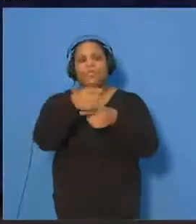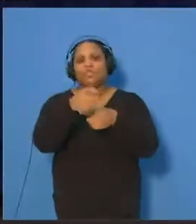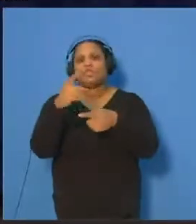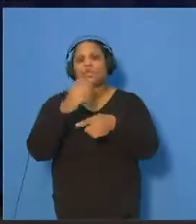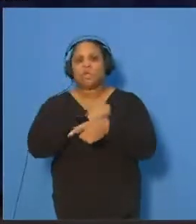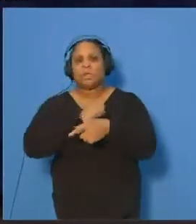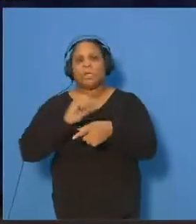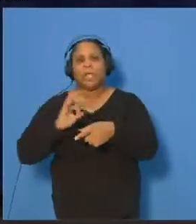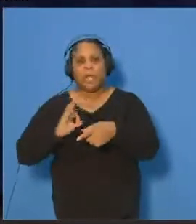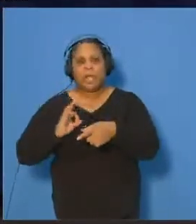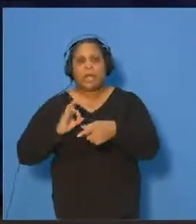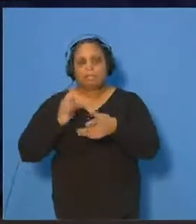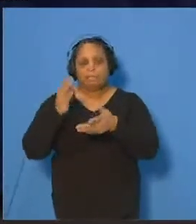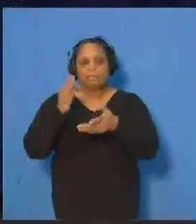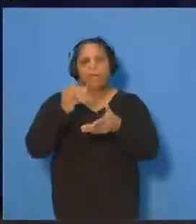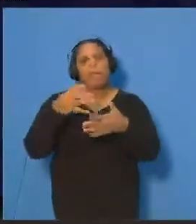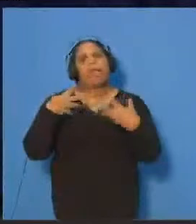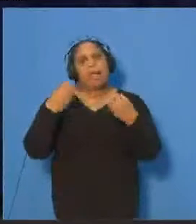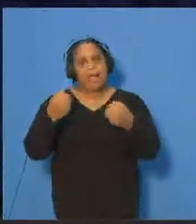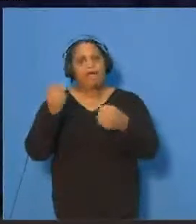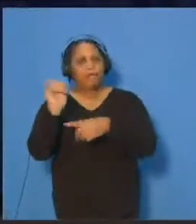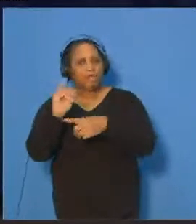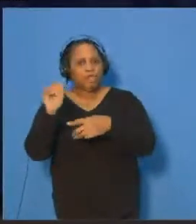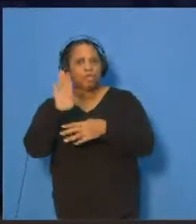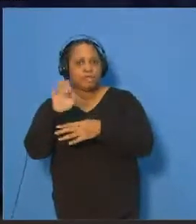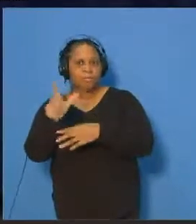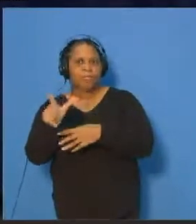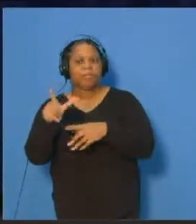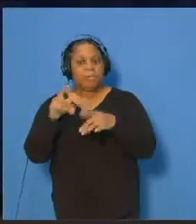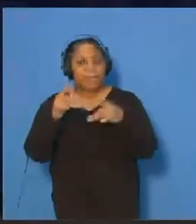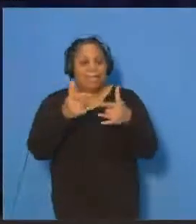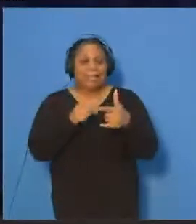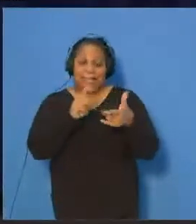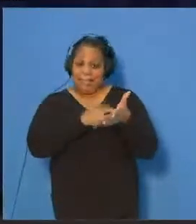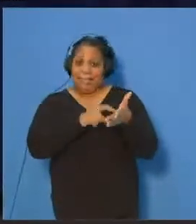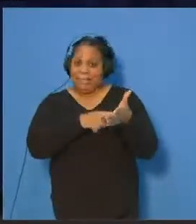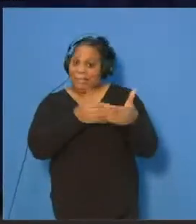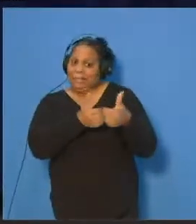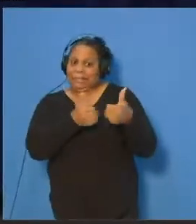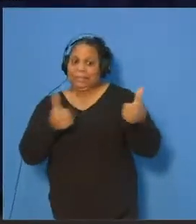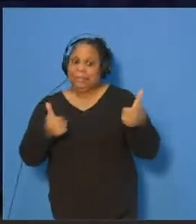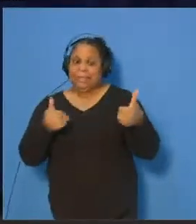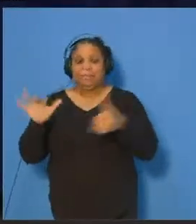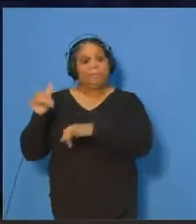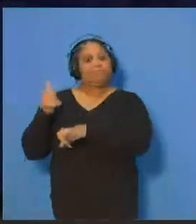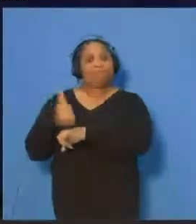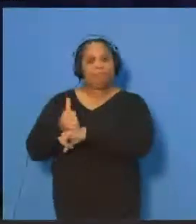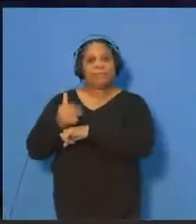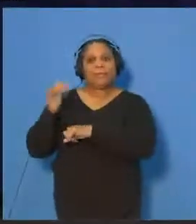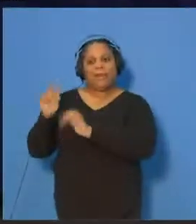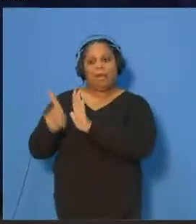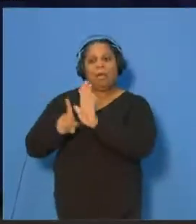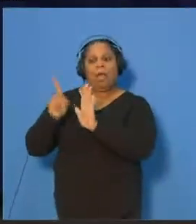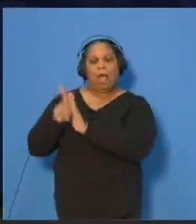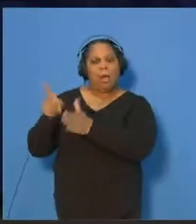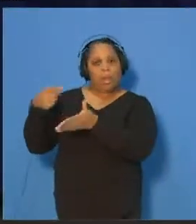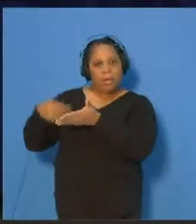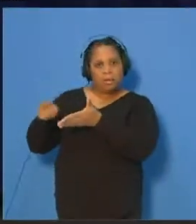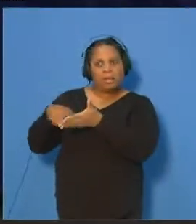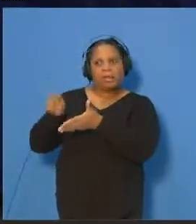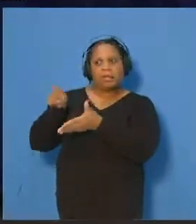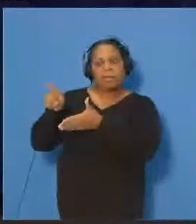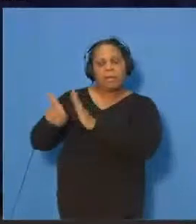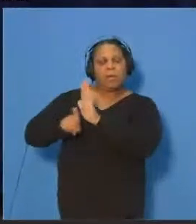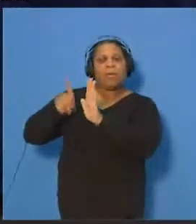insurance program, that affects all of us. We are doing this under a different setup where we are paying persons on an hourly basis who are working